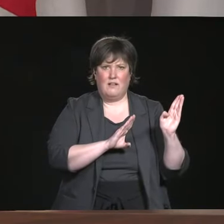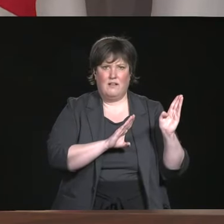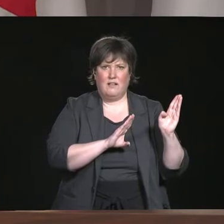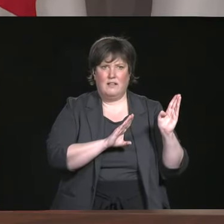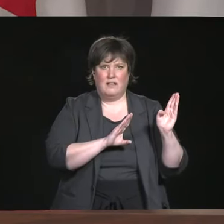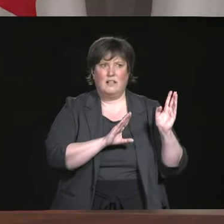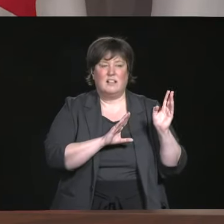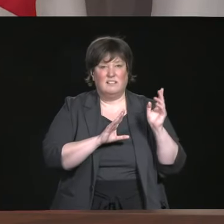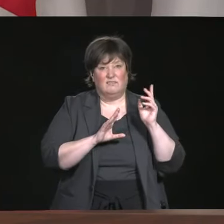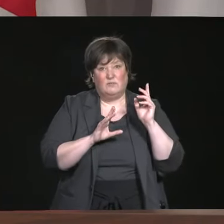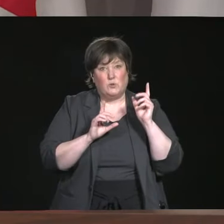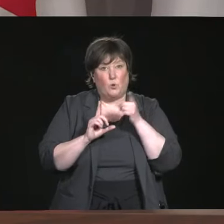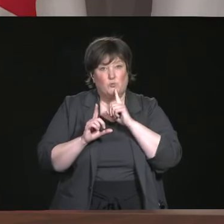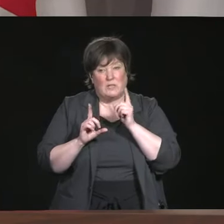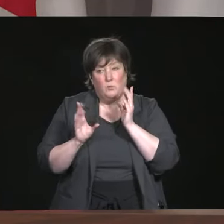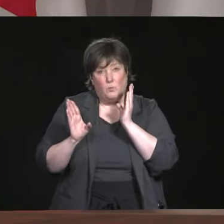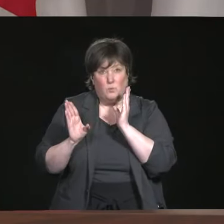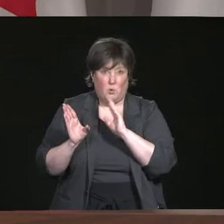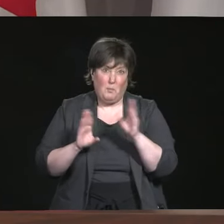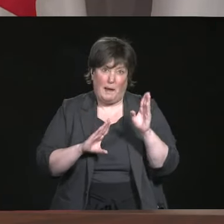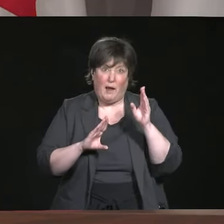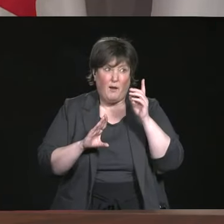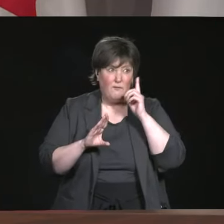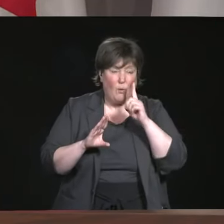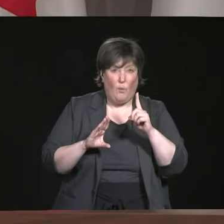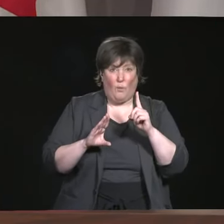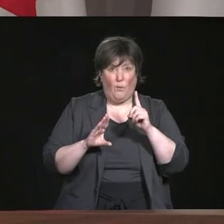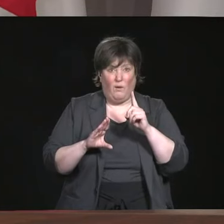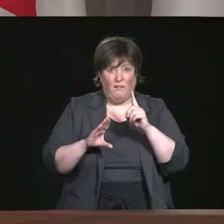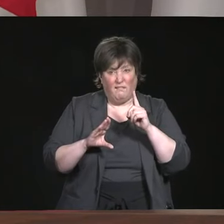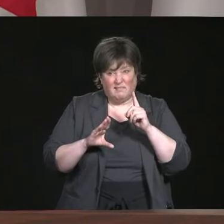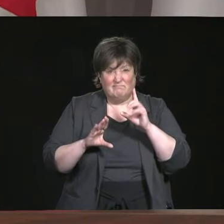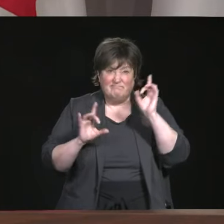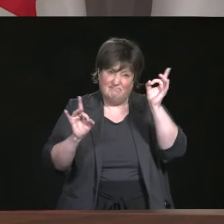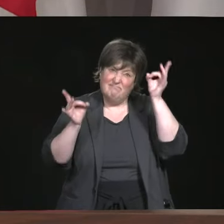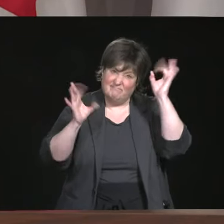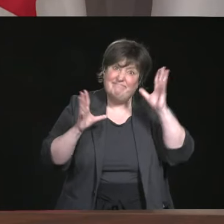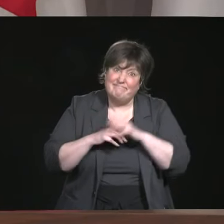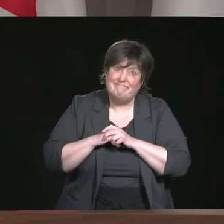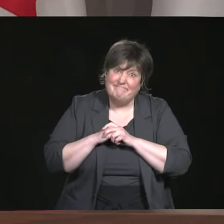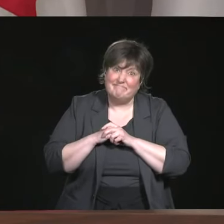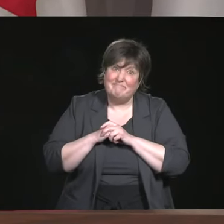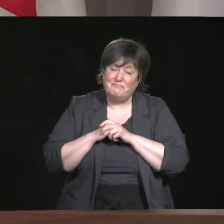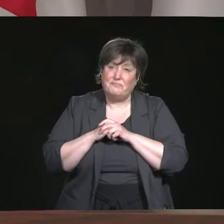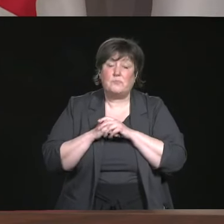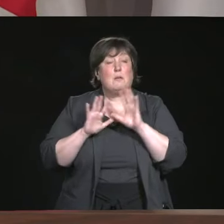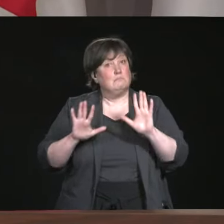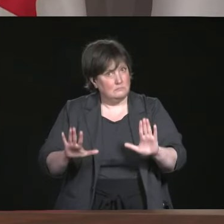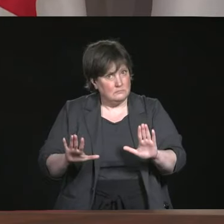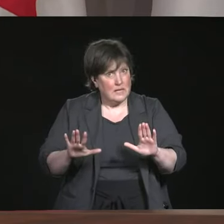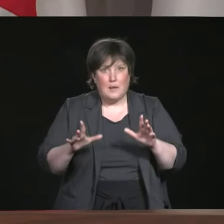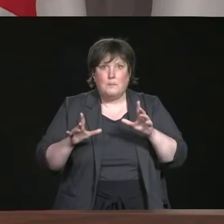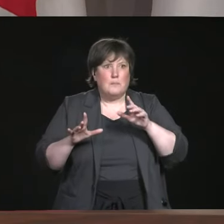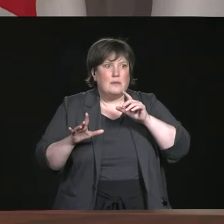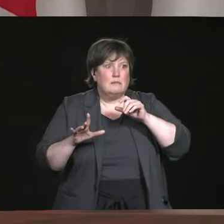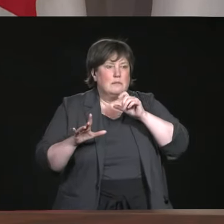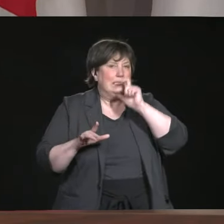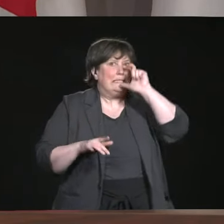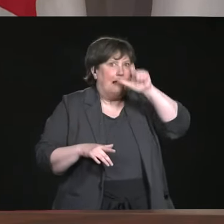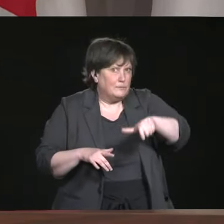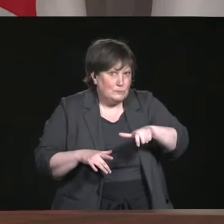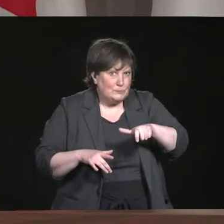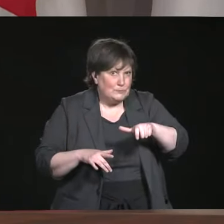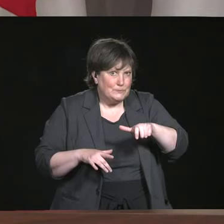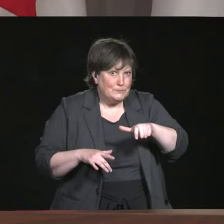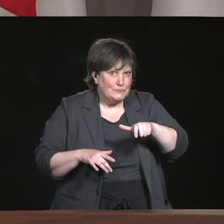outcome. But at the same time, even as we say that, let's all of us remember that what we